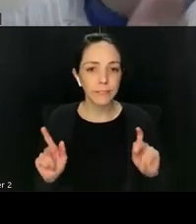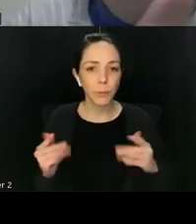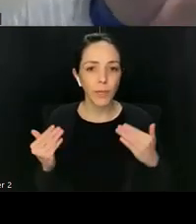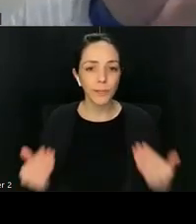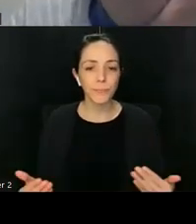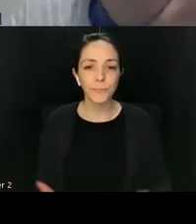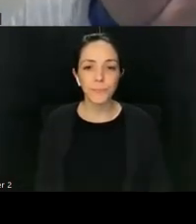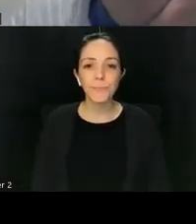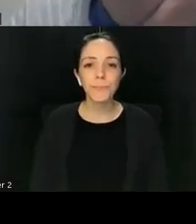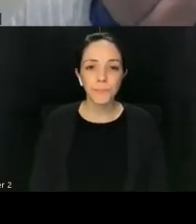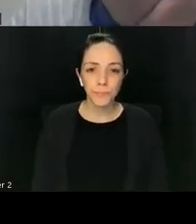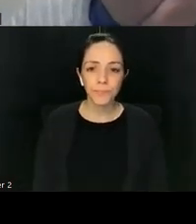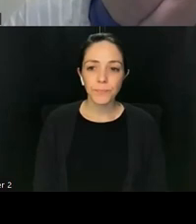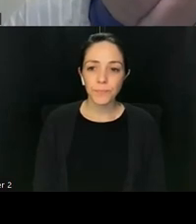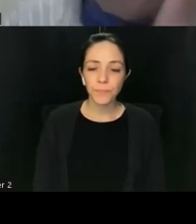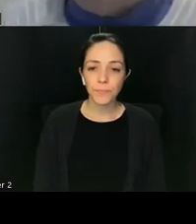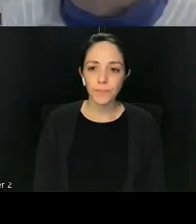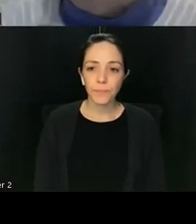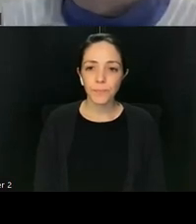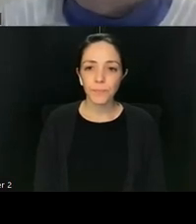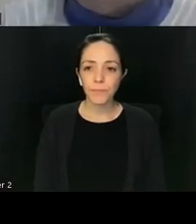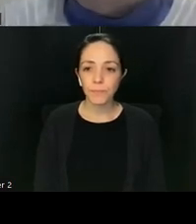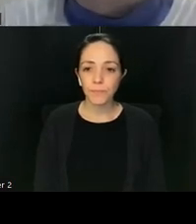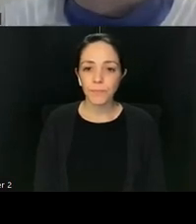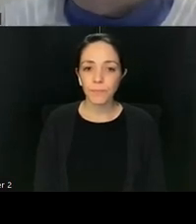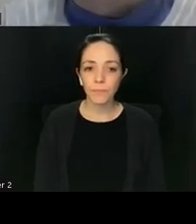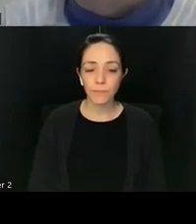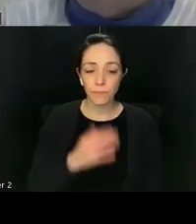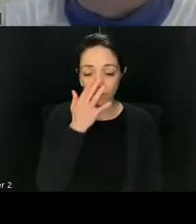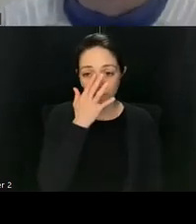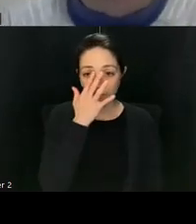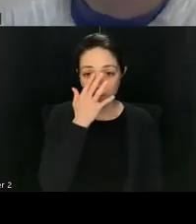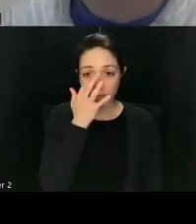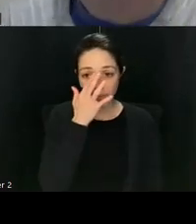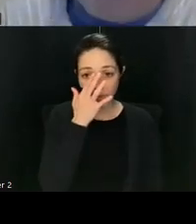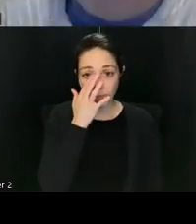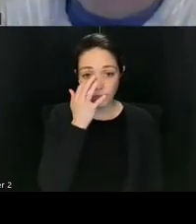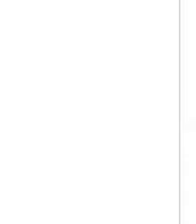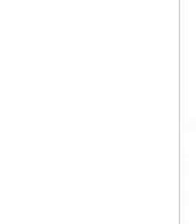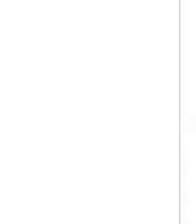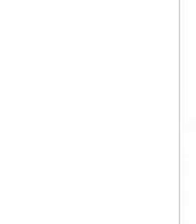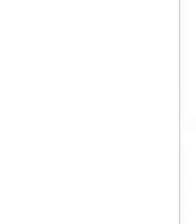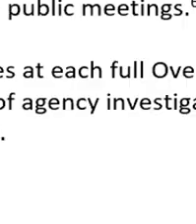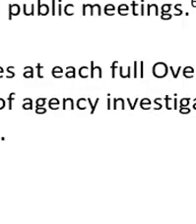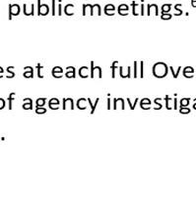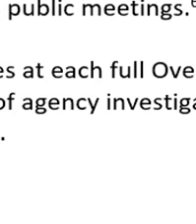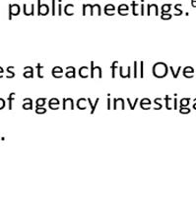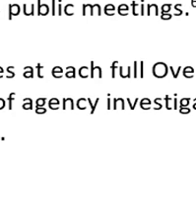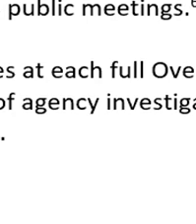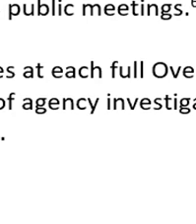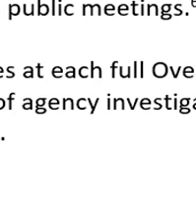Okay, so, and then yeah, I guess so, we should go on to your request then. There are